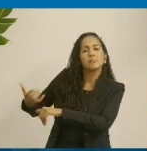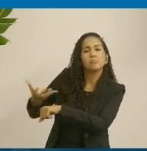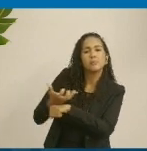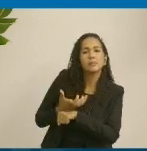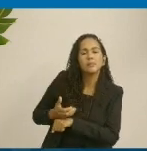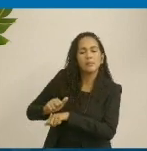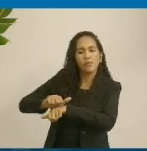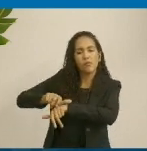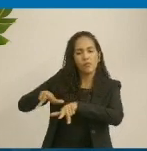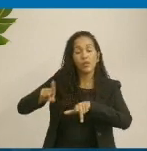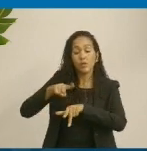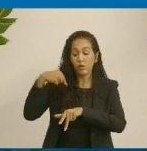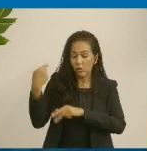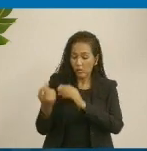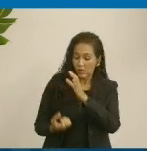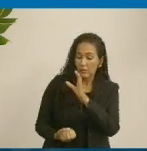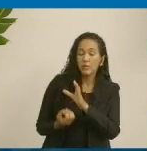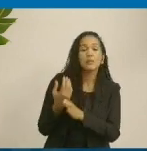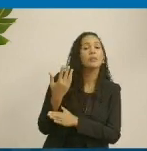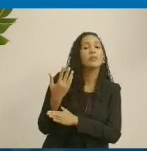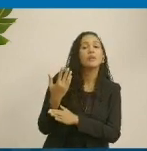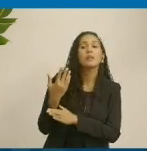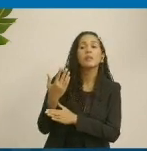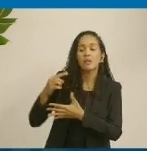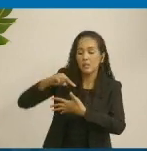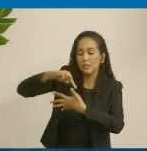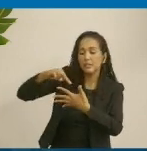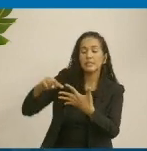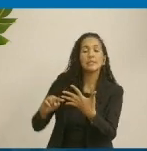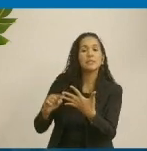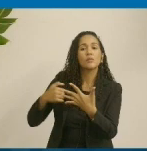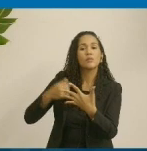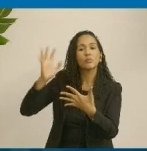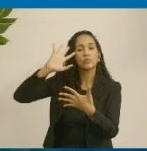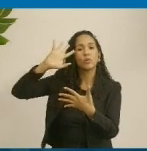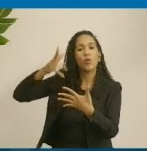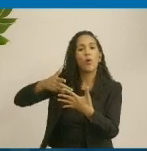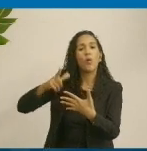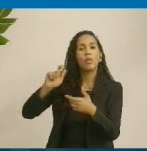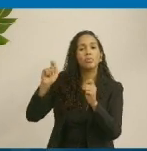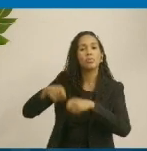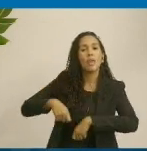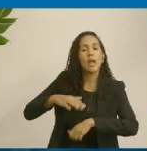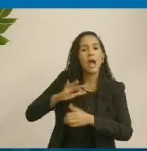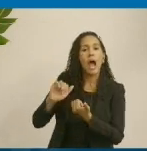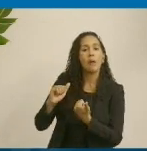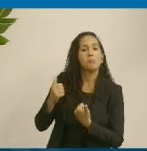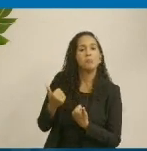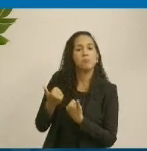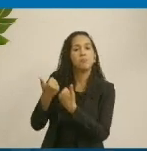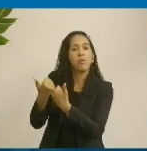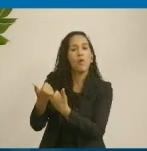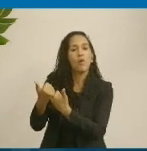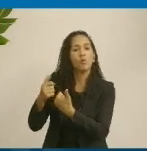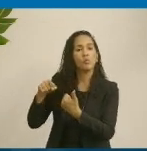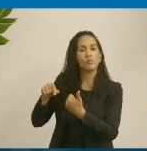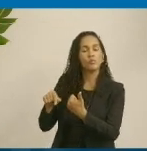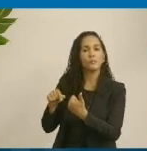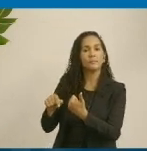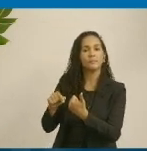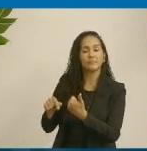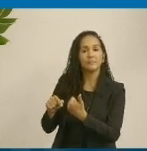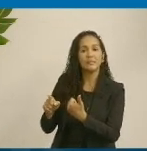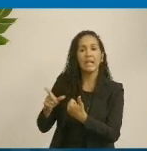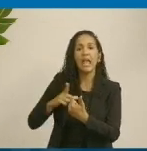look, the following five solutions would really support the cause. So what this app does is it's modular and it takes you